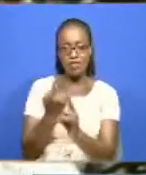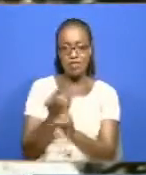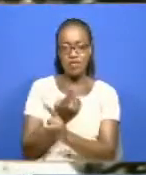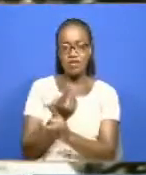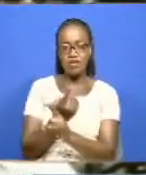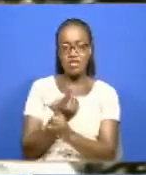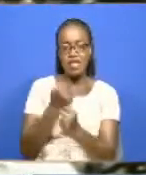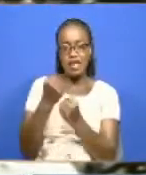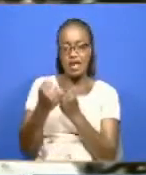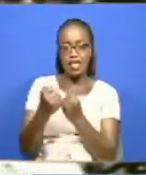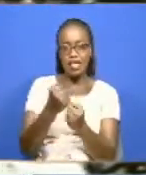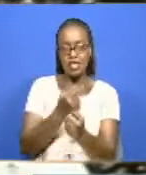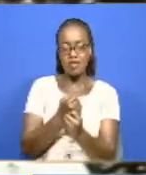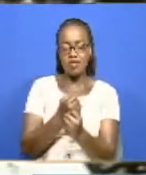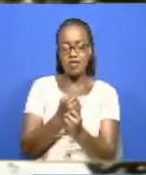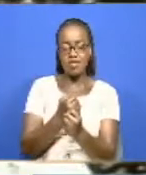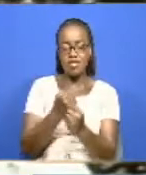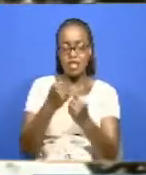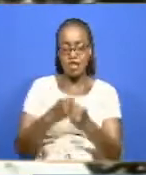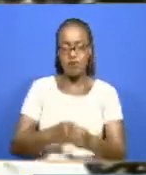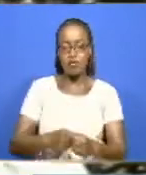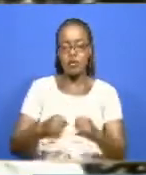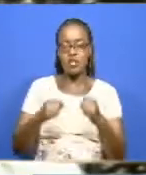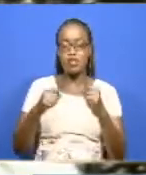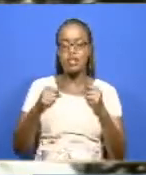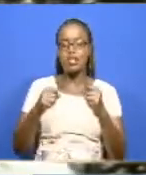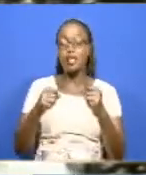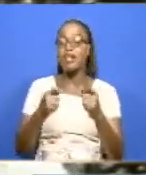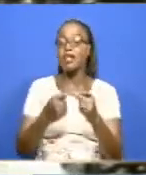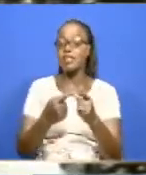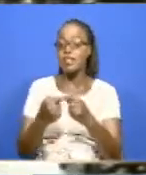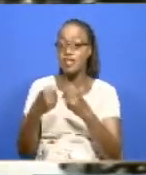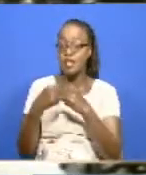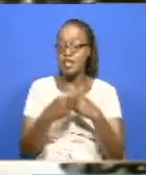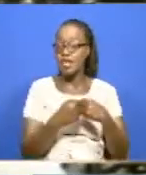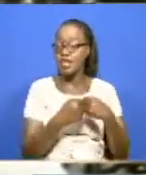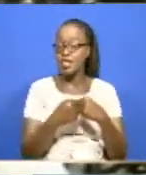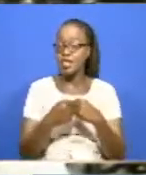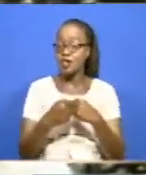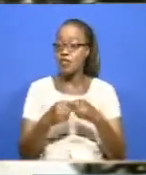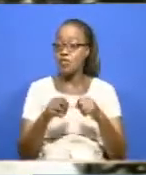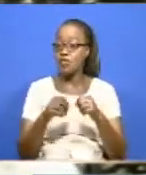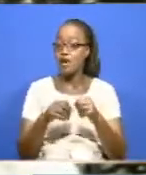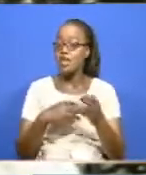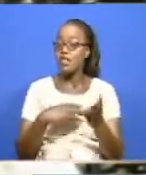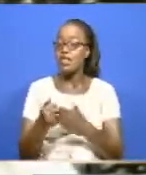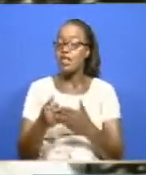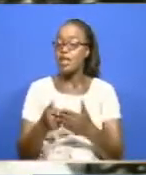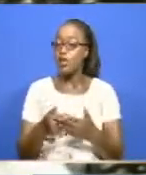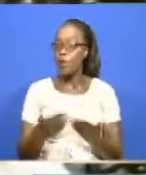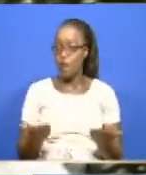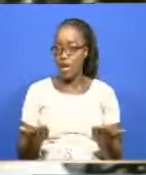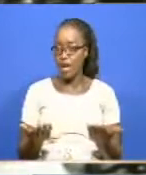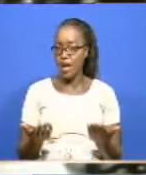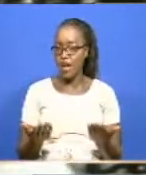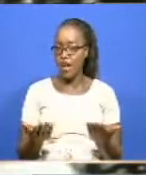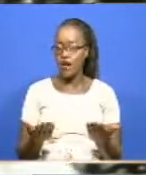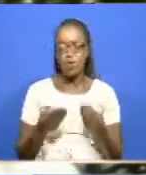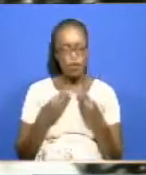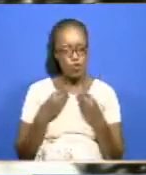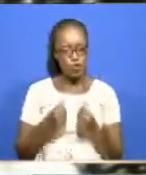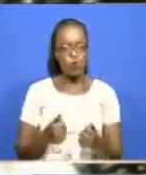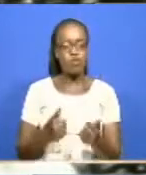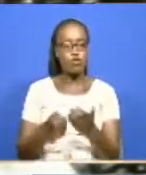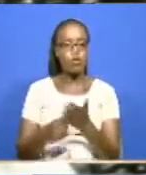And once we have increased the productivity, there's the challenge of market. And we are addressing that challenge of market